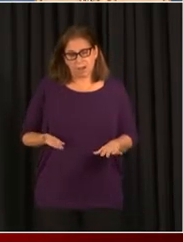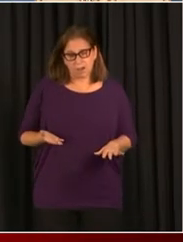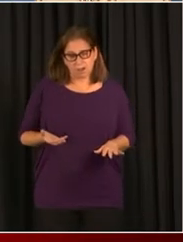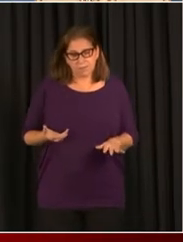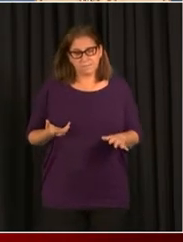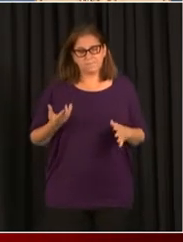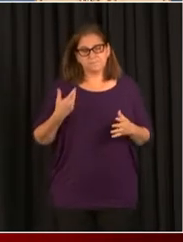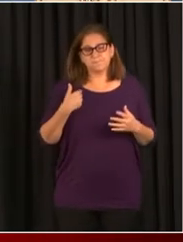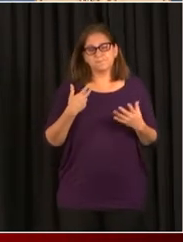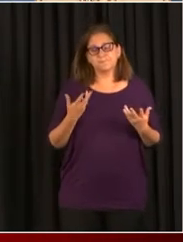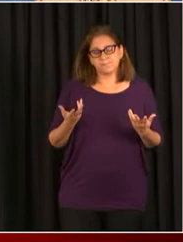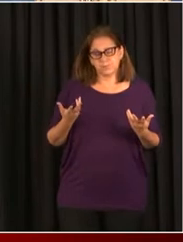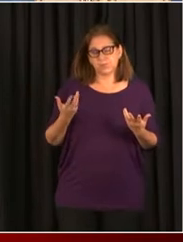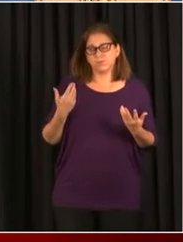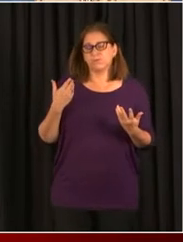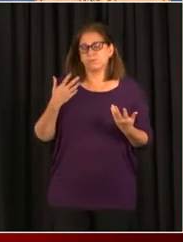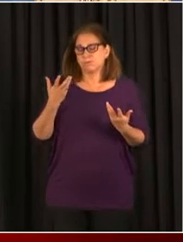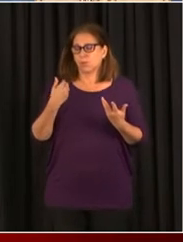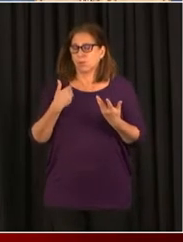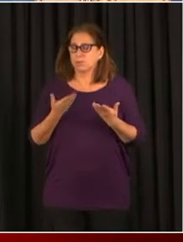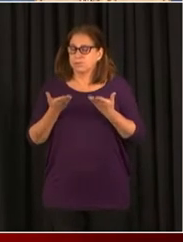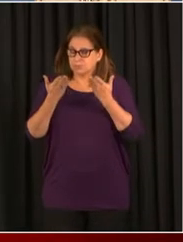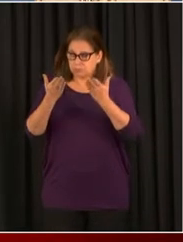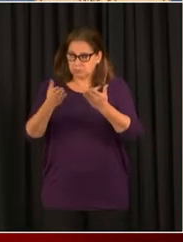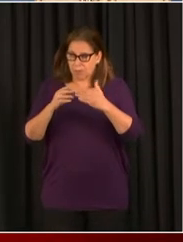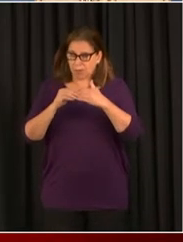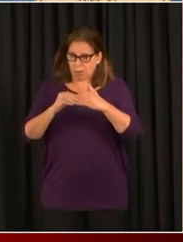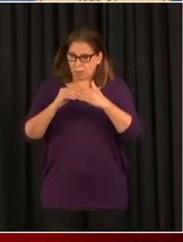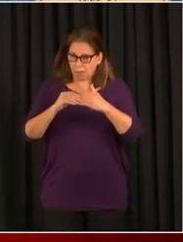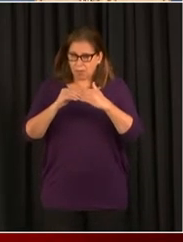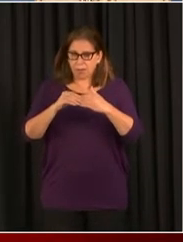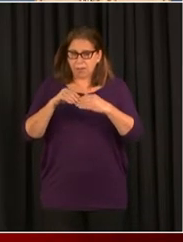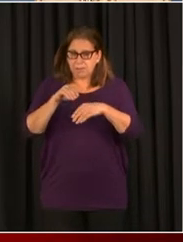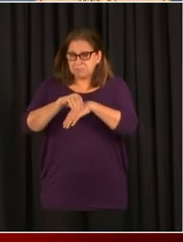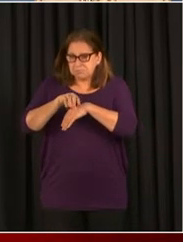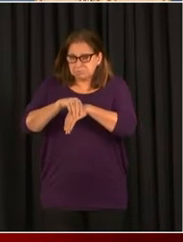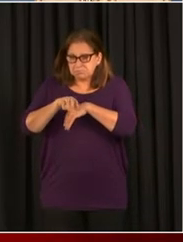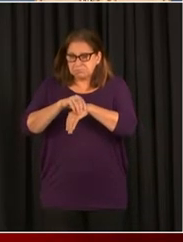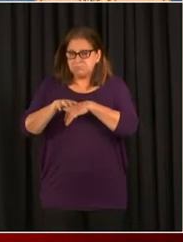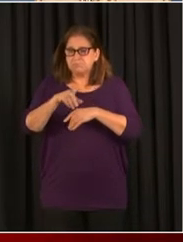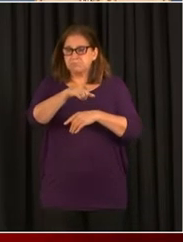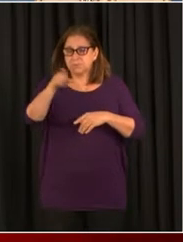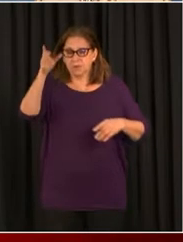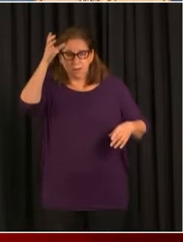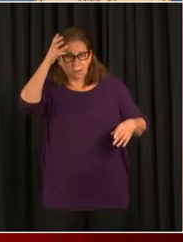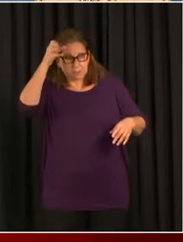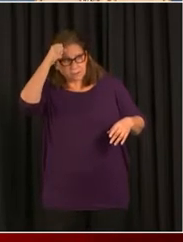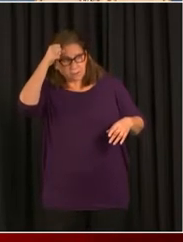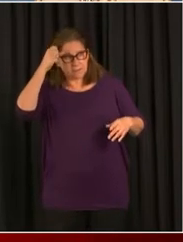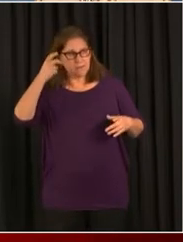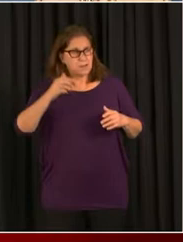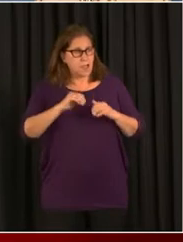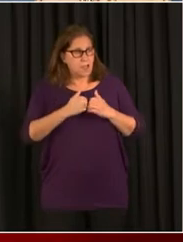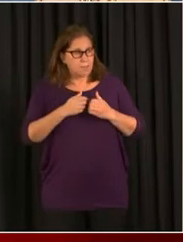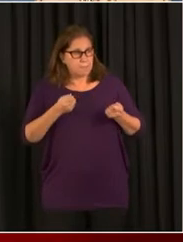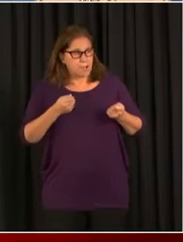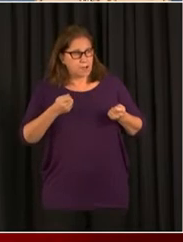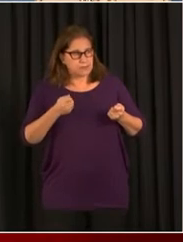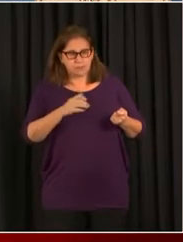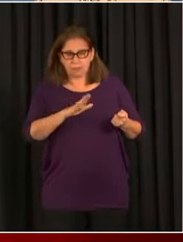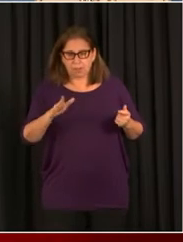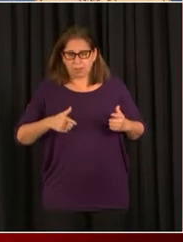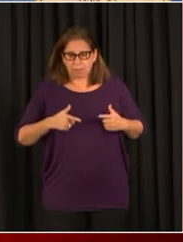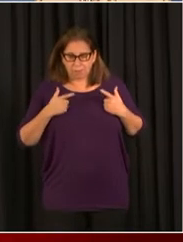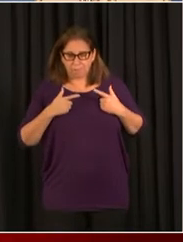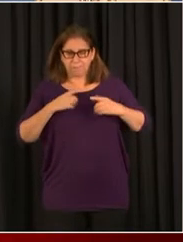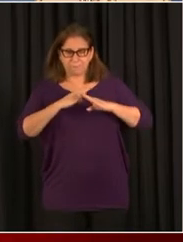and also know that this virus will pass and there will be other very special holidays for us to share